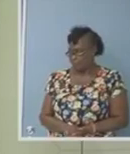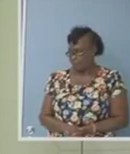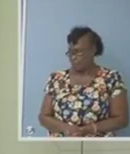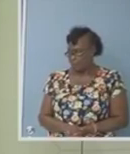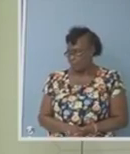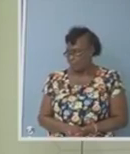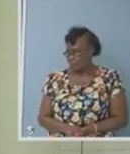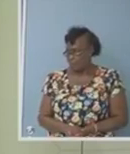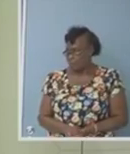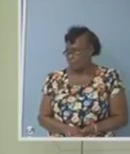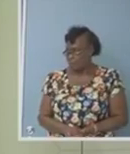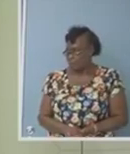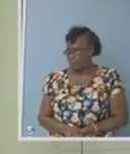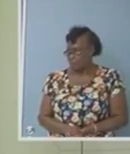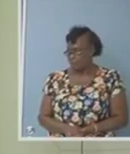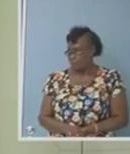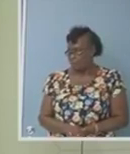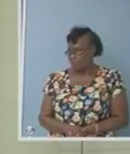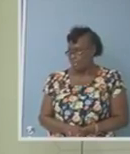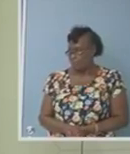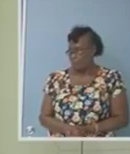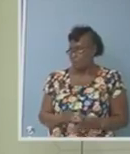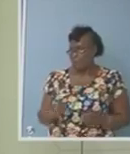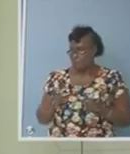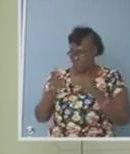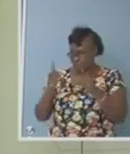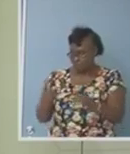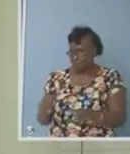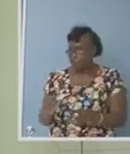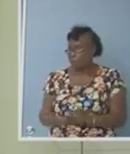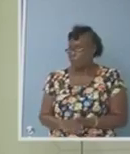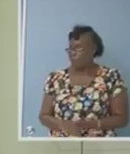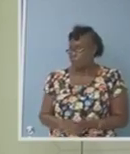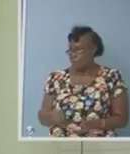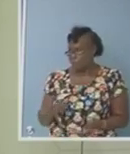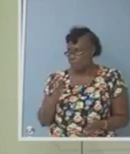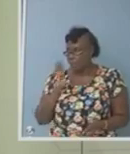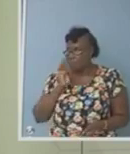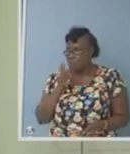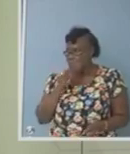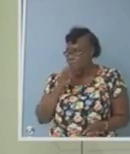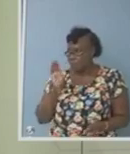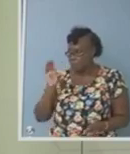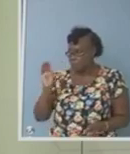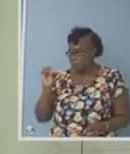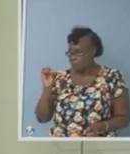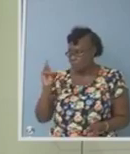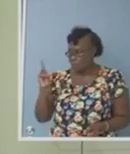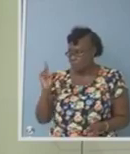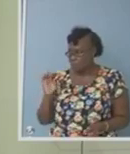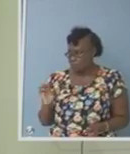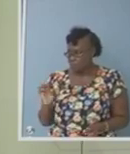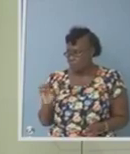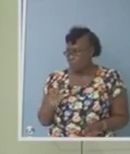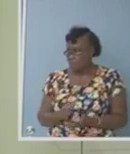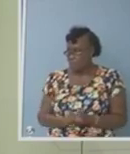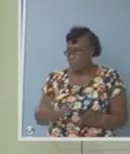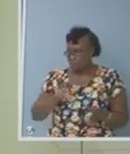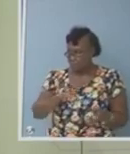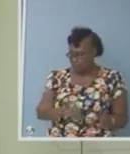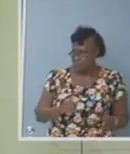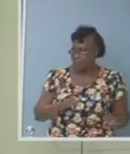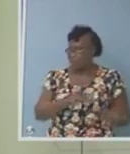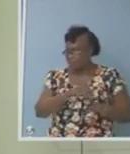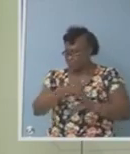has implemented that with a delivery system. Other bars, such as Barcode, they are also doing curbside pickup,